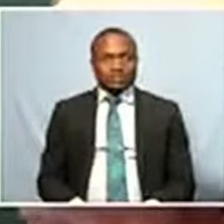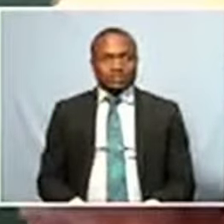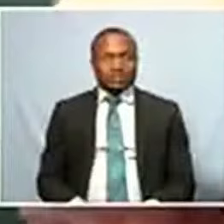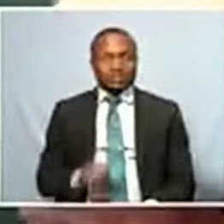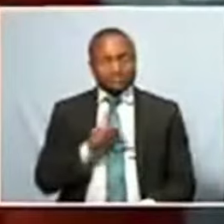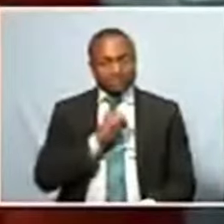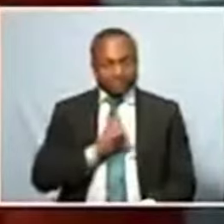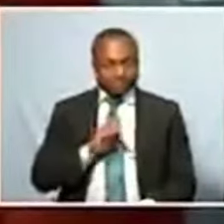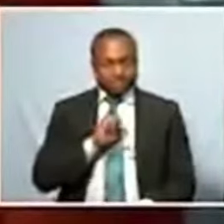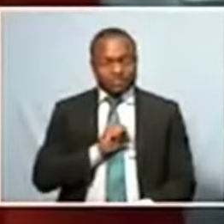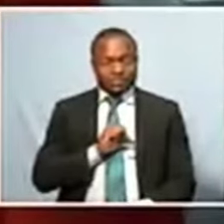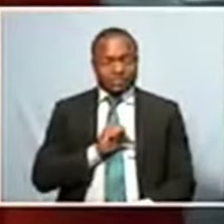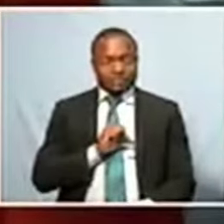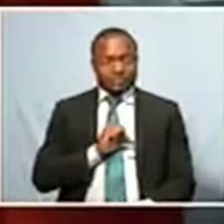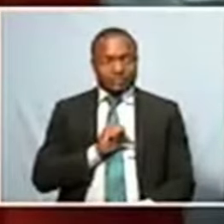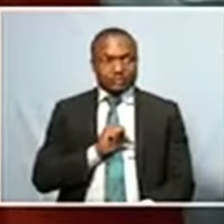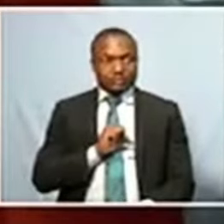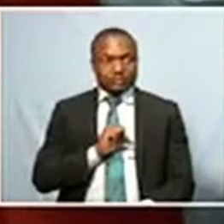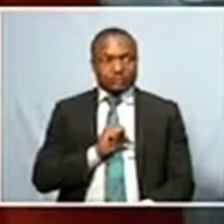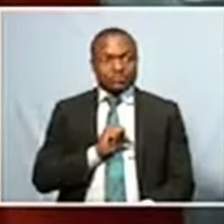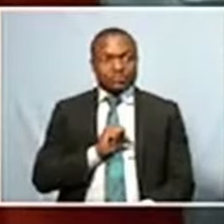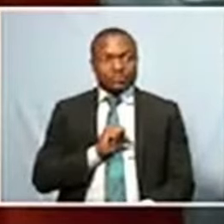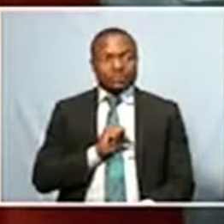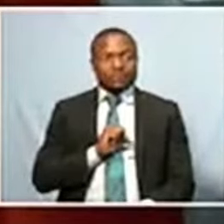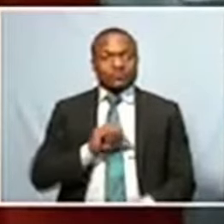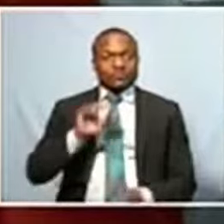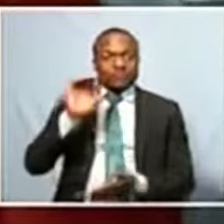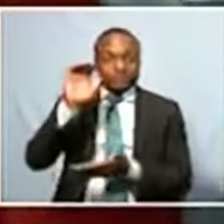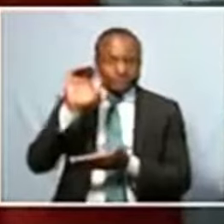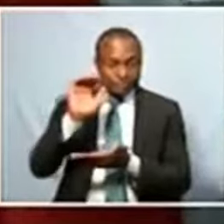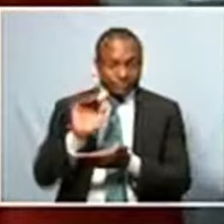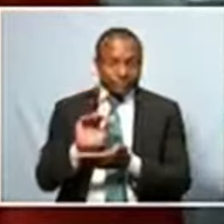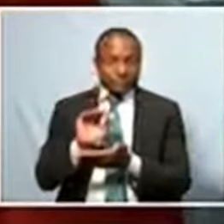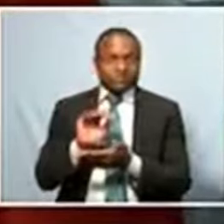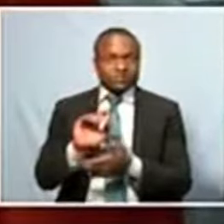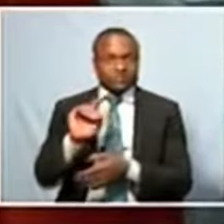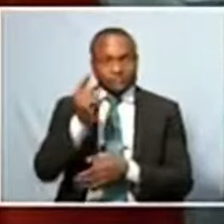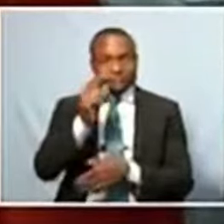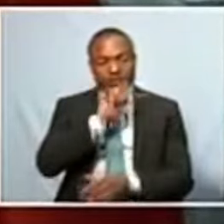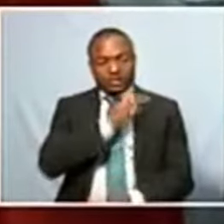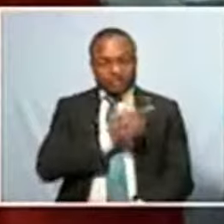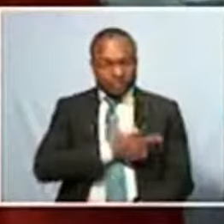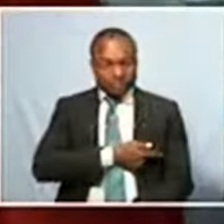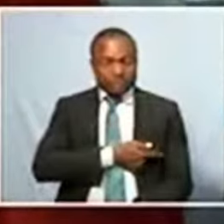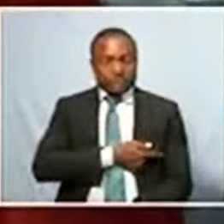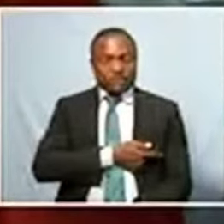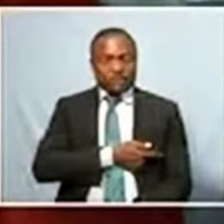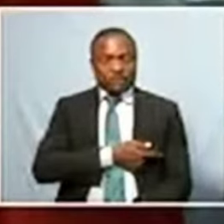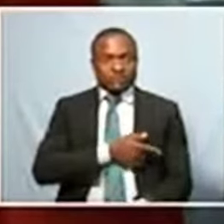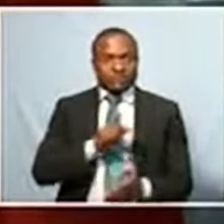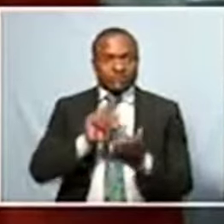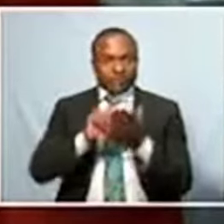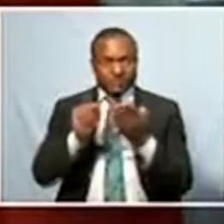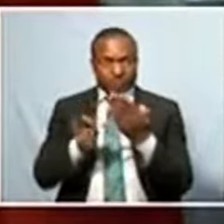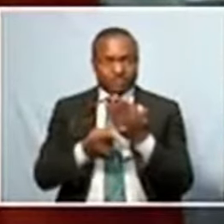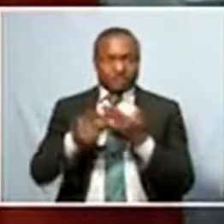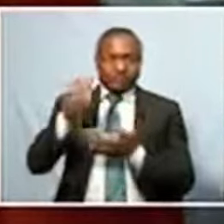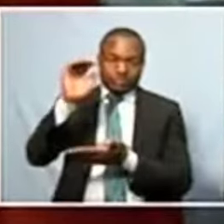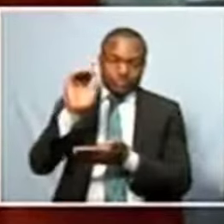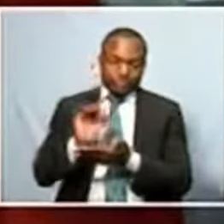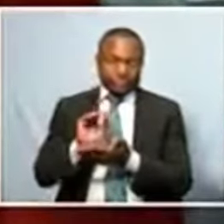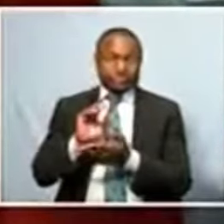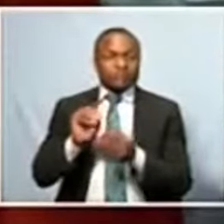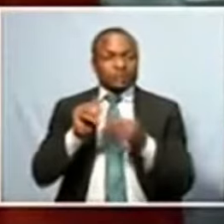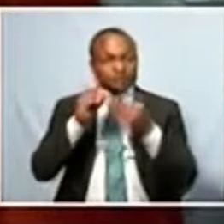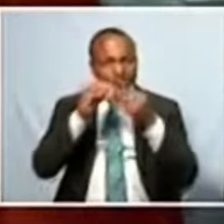Sorry, I think I was able to catch it. That's a reduction in the First Lady's programs, reduced, and I gave